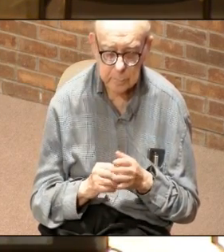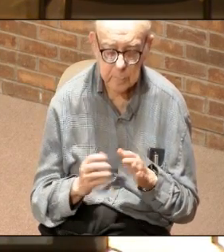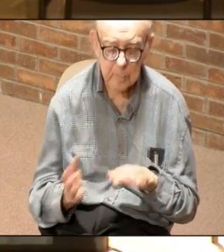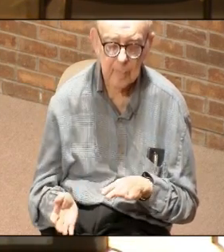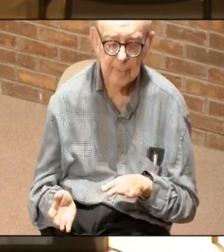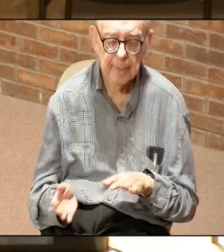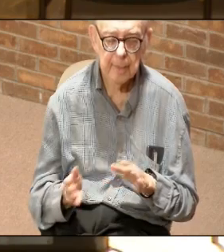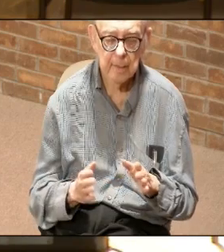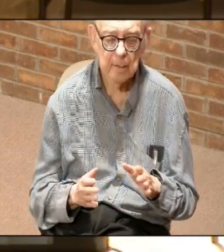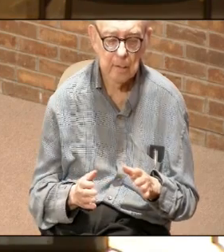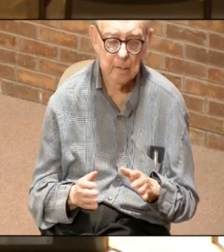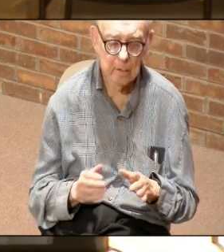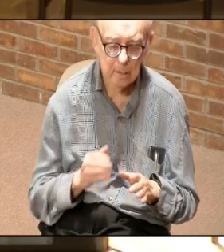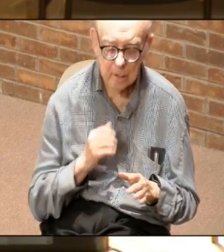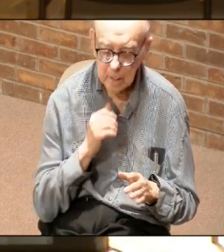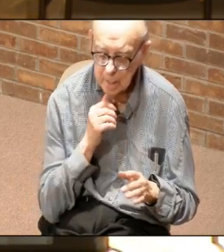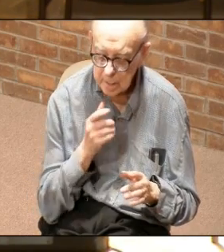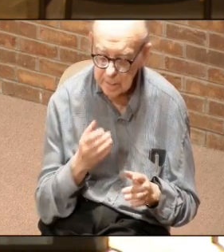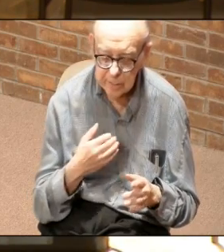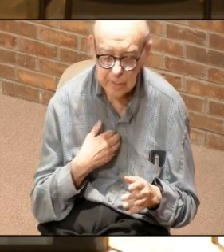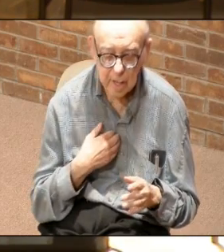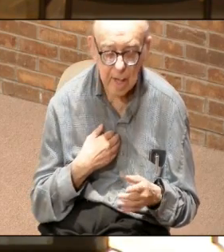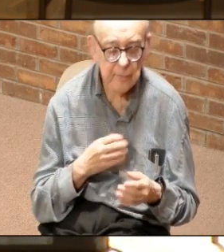Death doesn't have a number.